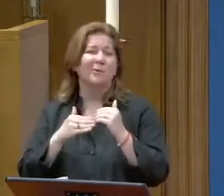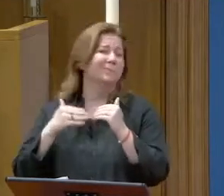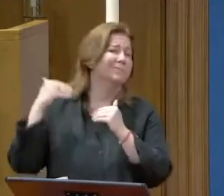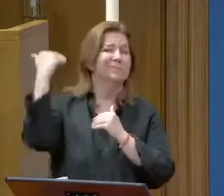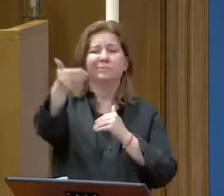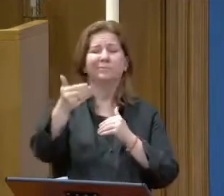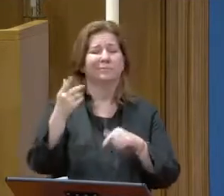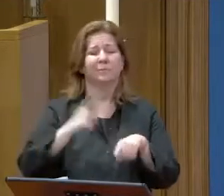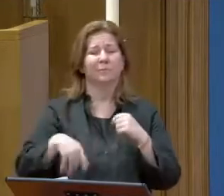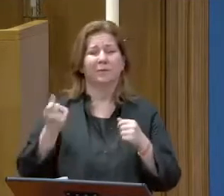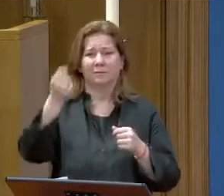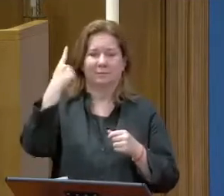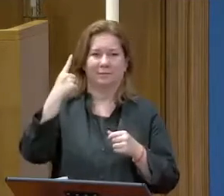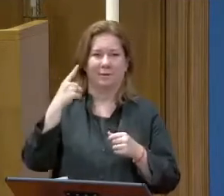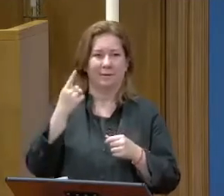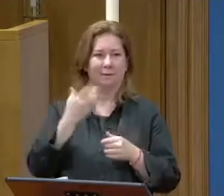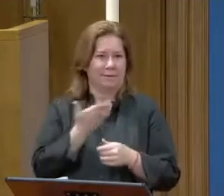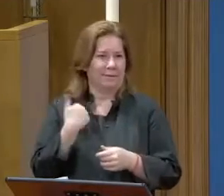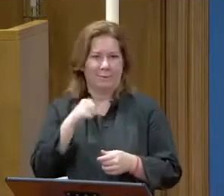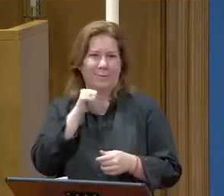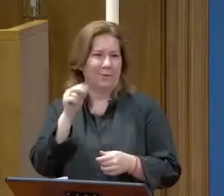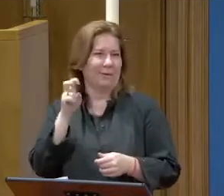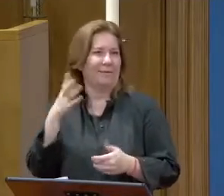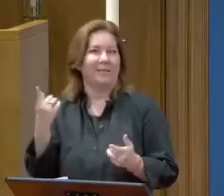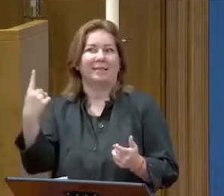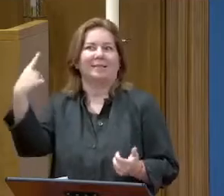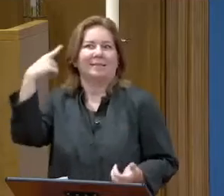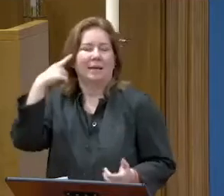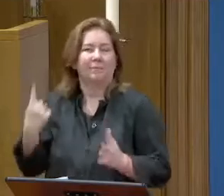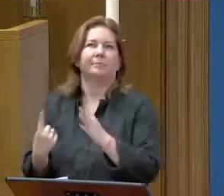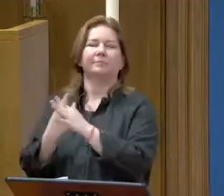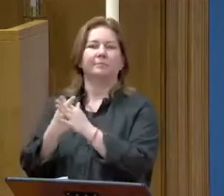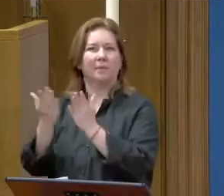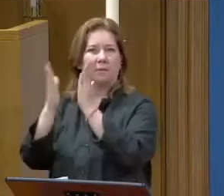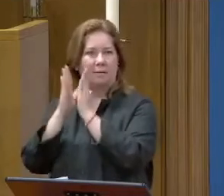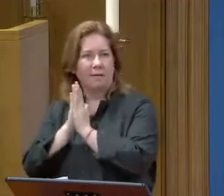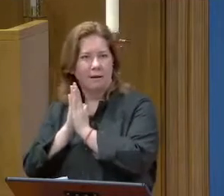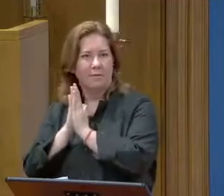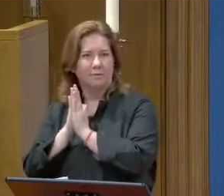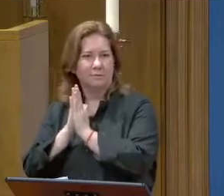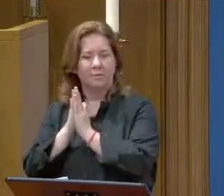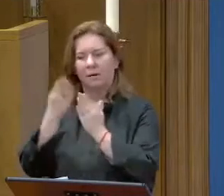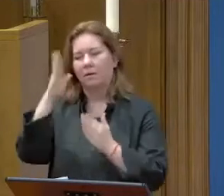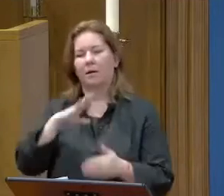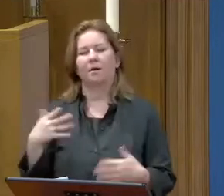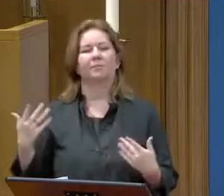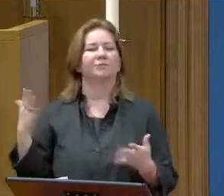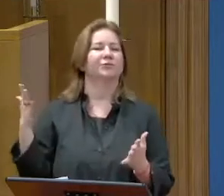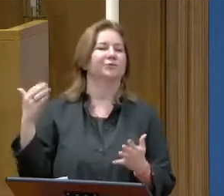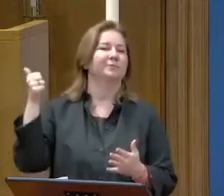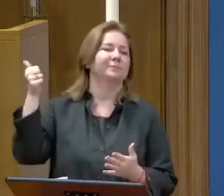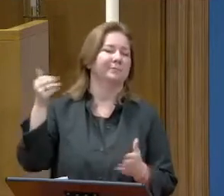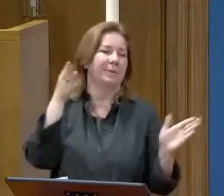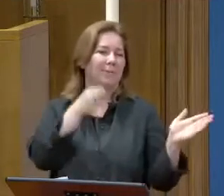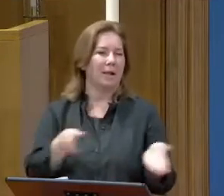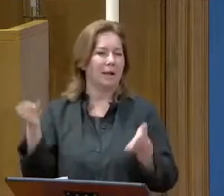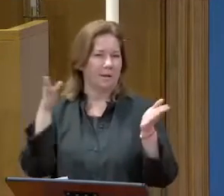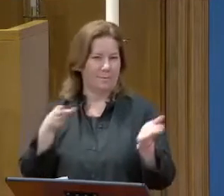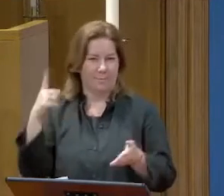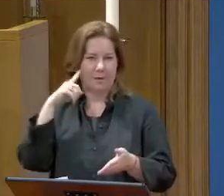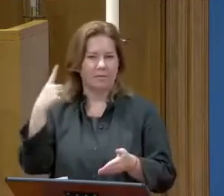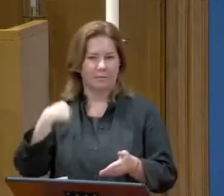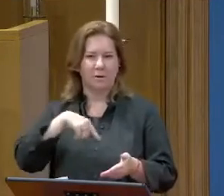These are things we wouldn't even think to ask for or pray about. God is planning and preparing to give